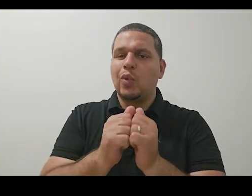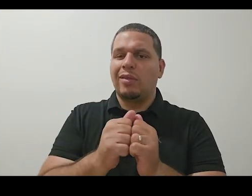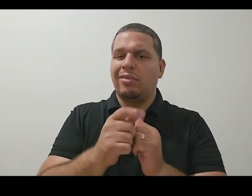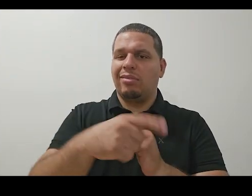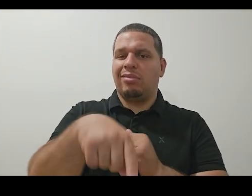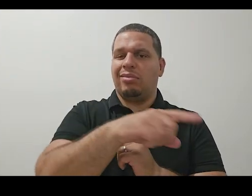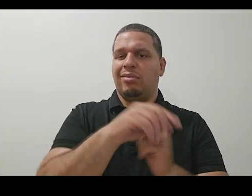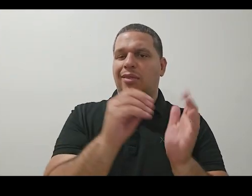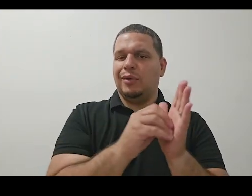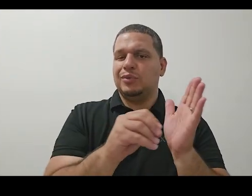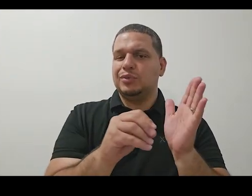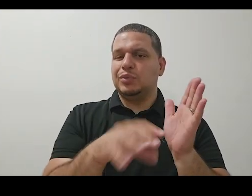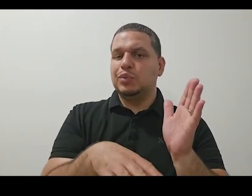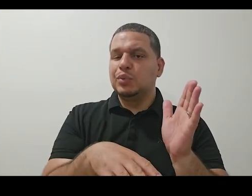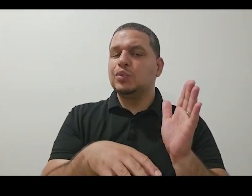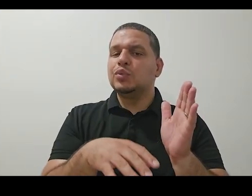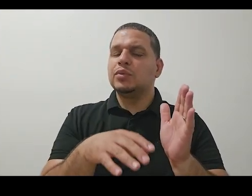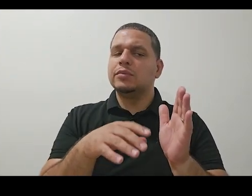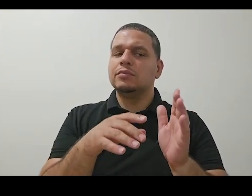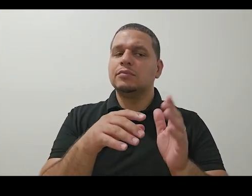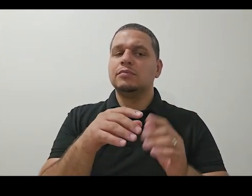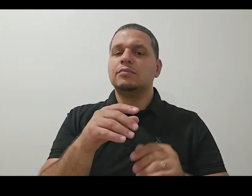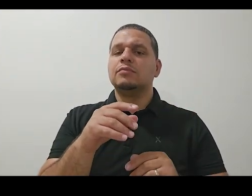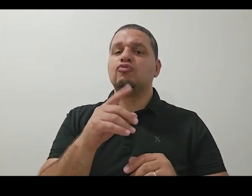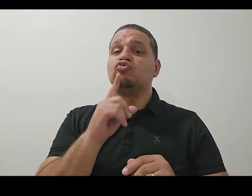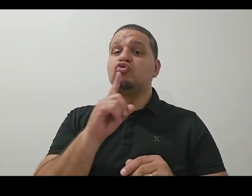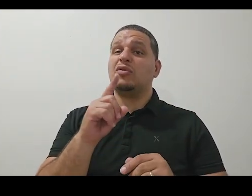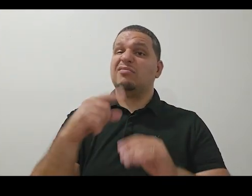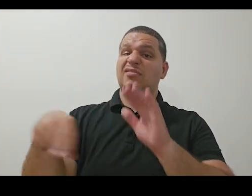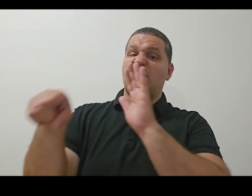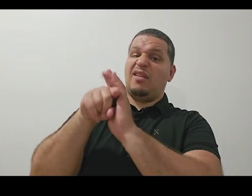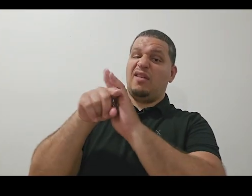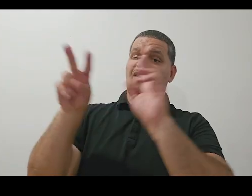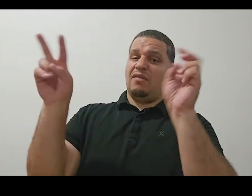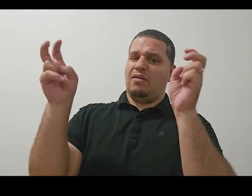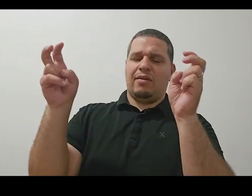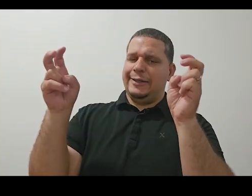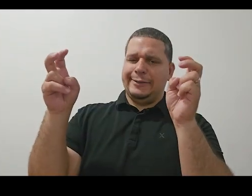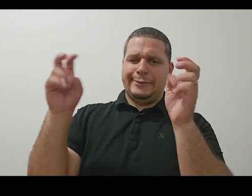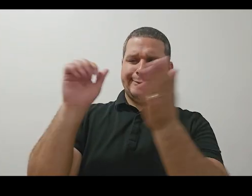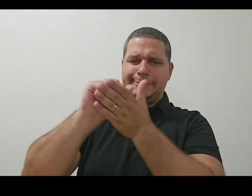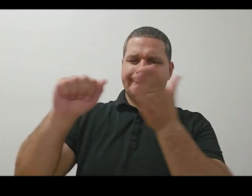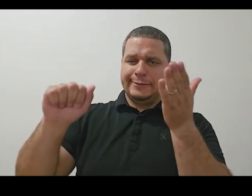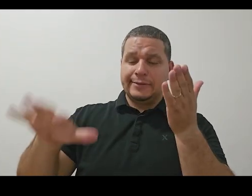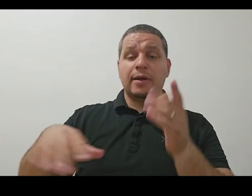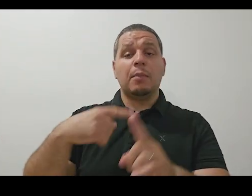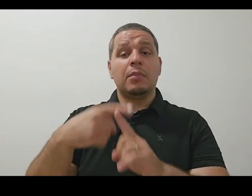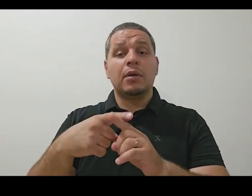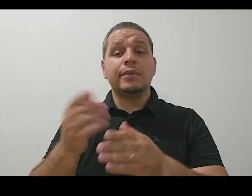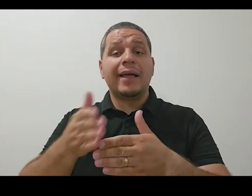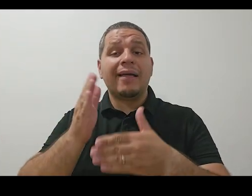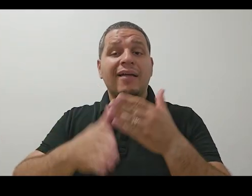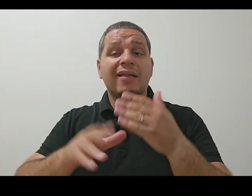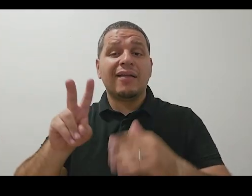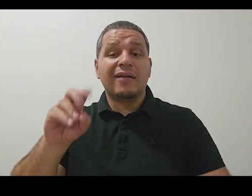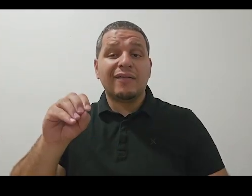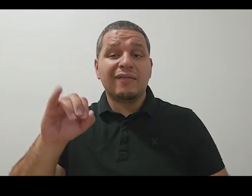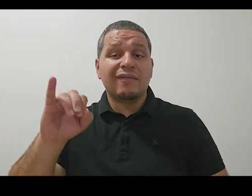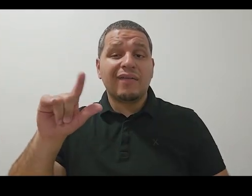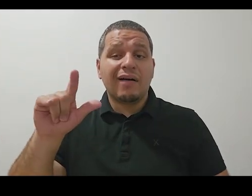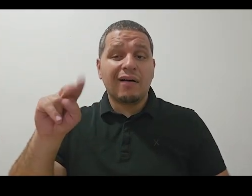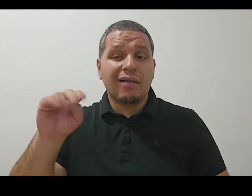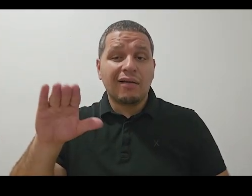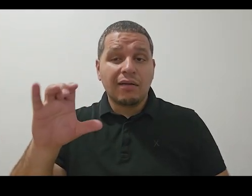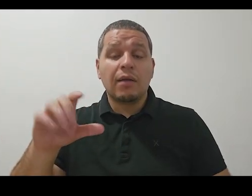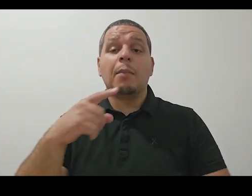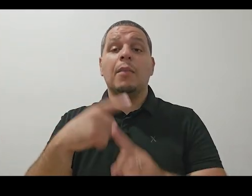students about killing the stigma, also ending the silence I do, and also a program I'm doing now in the Black